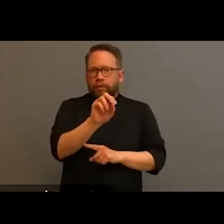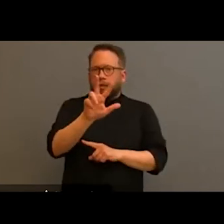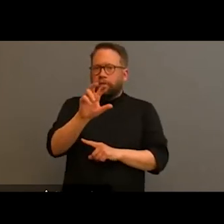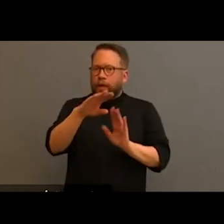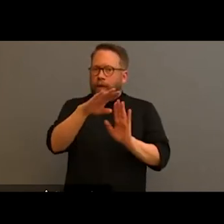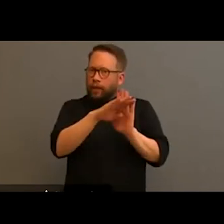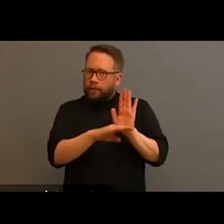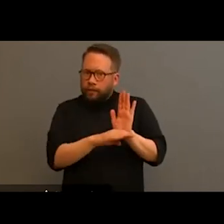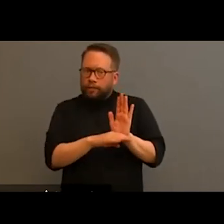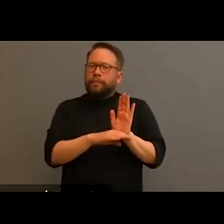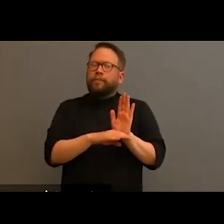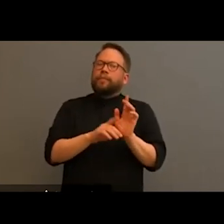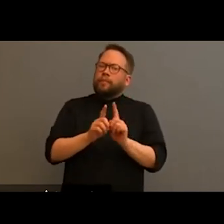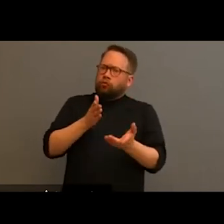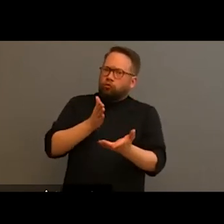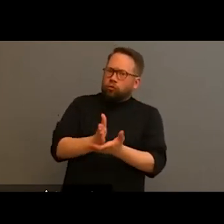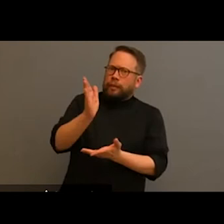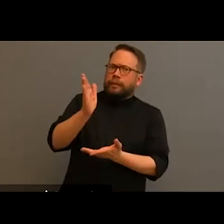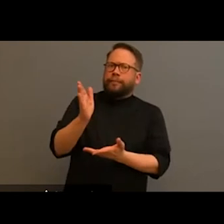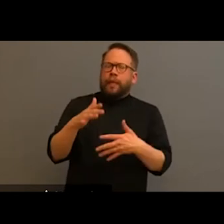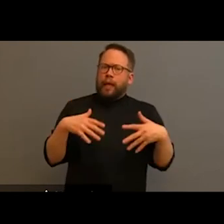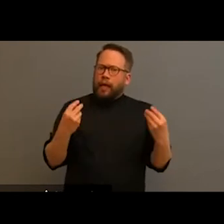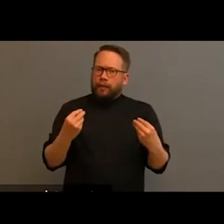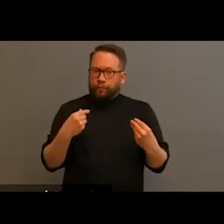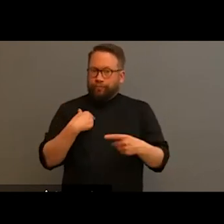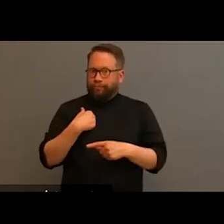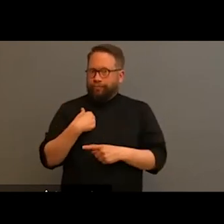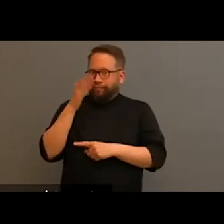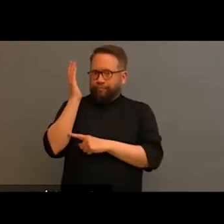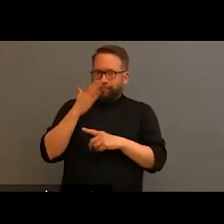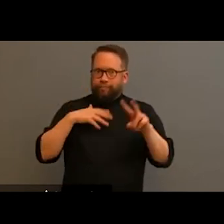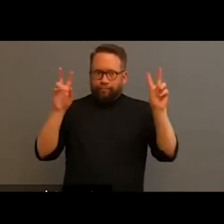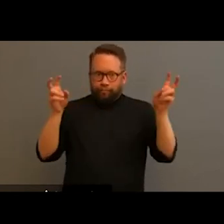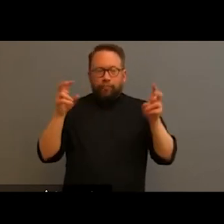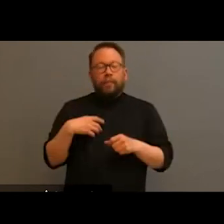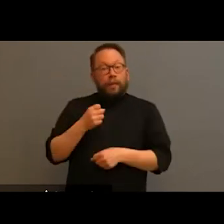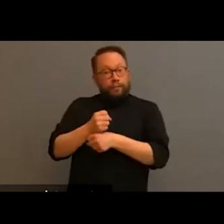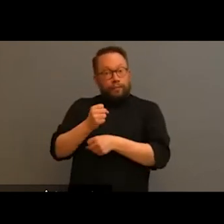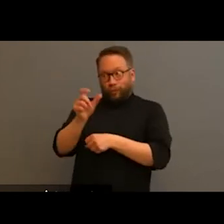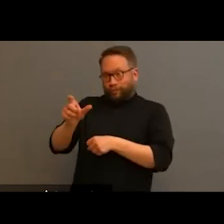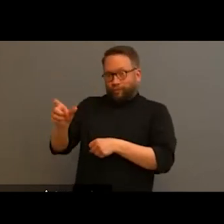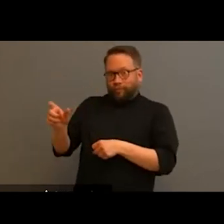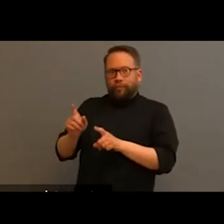Having an employment positively affects your health, both physical and mental.